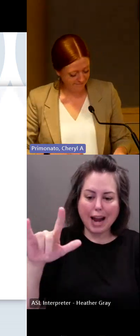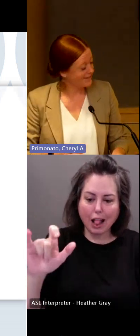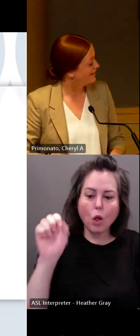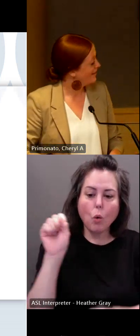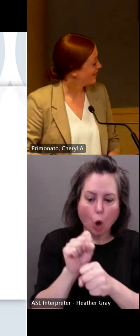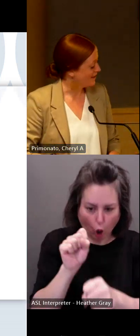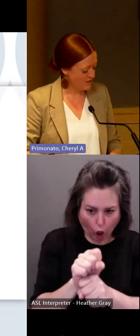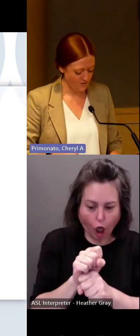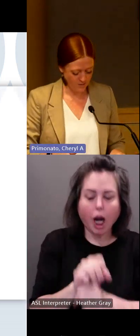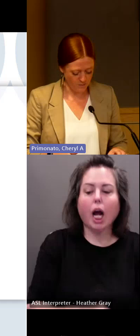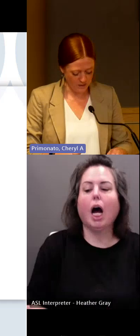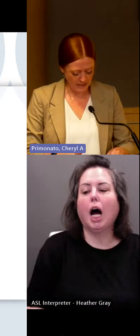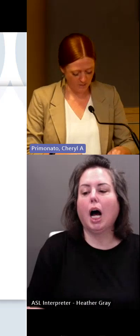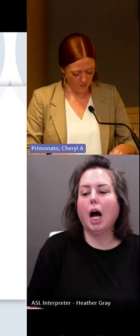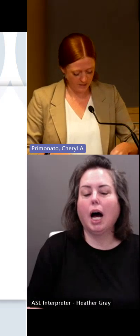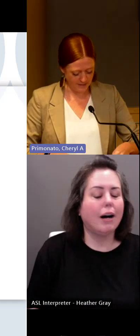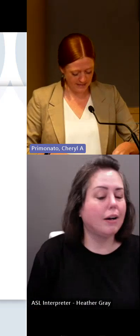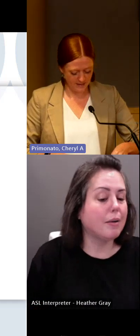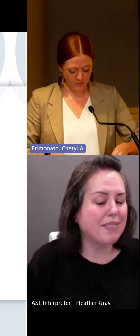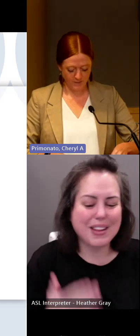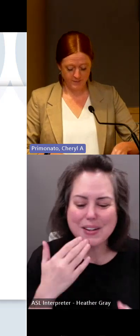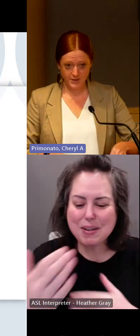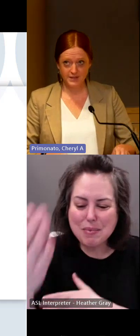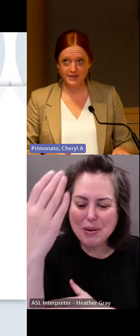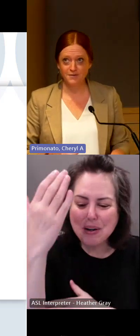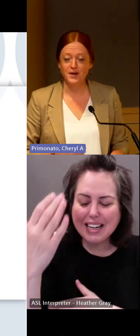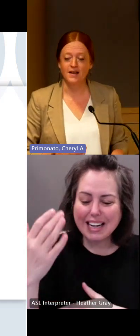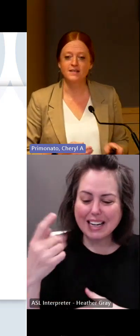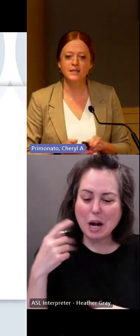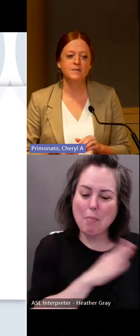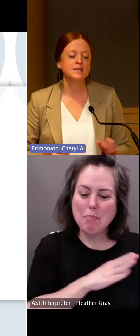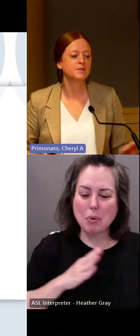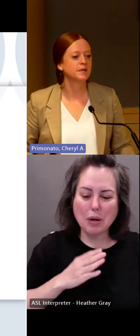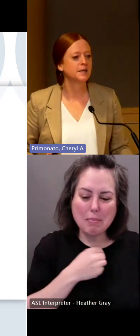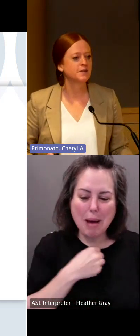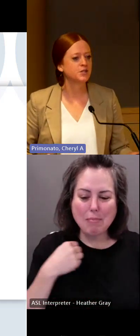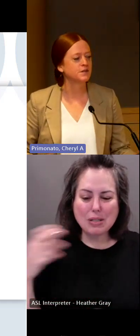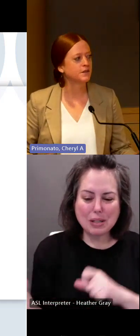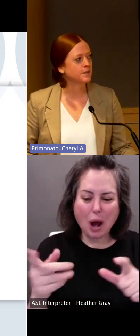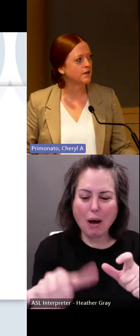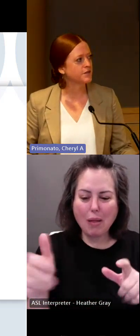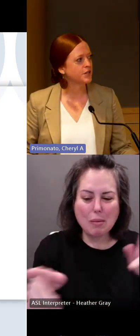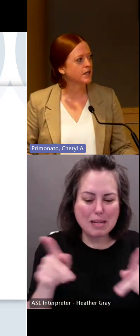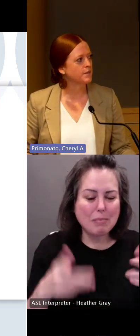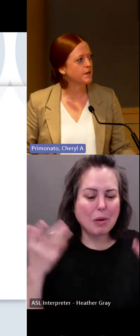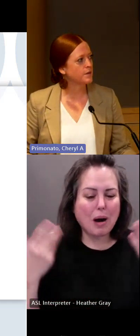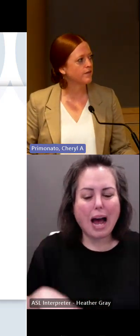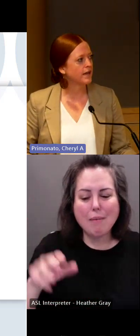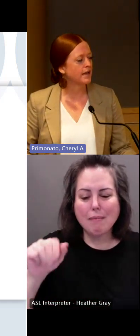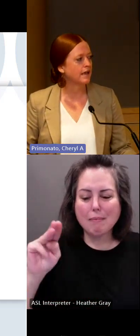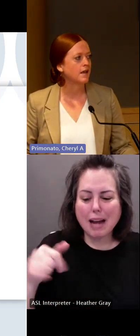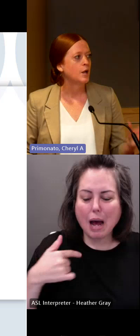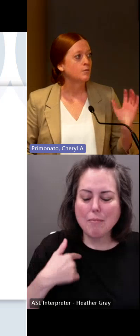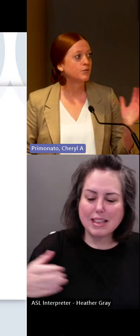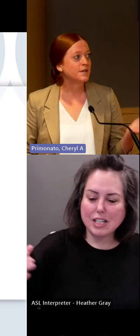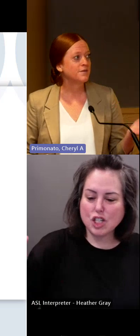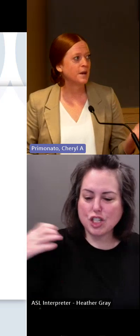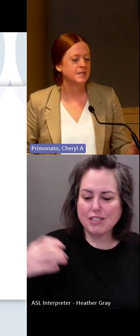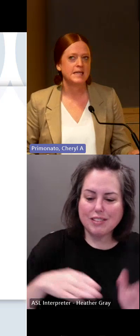Amy. Thank you, and good morning, board committee and board members and everyone else. I'm Amy Silverman. I'm the Chief Development Officer here. I'm going to provide